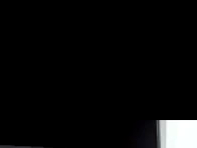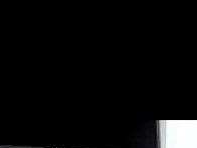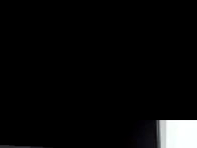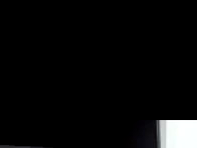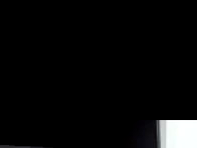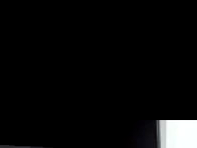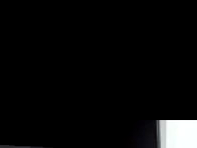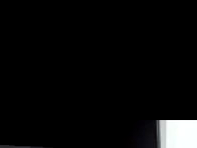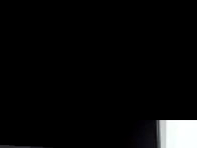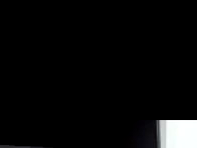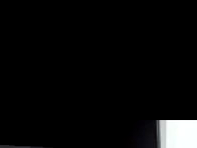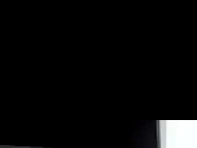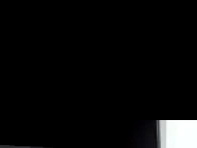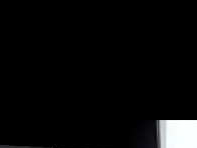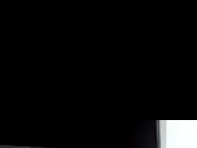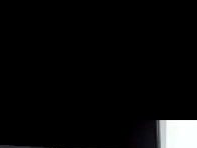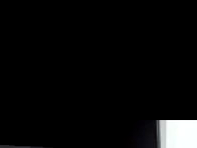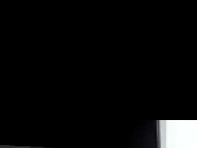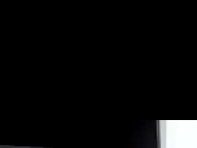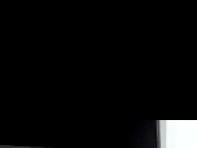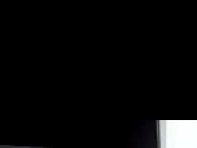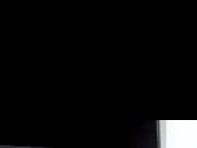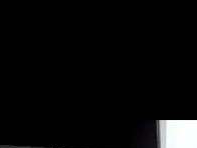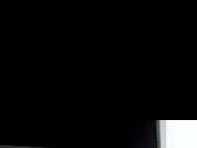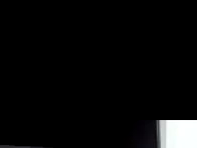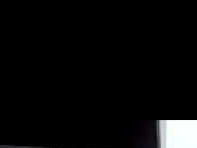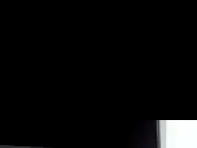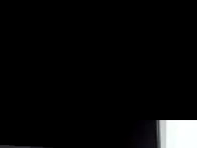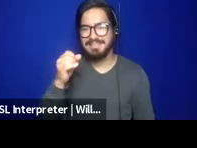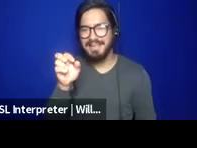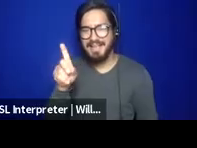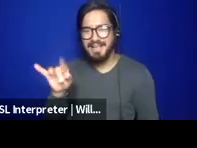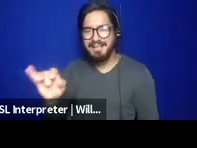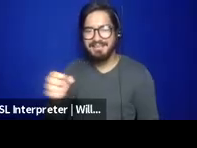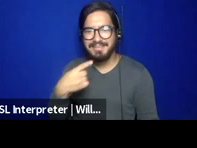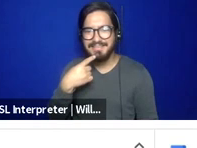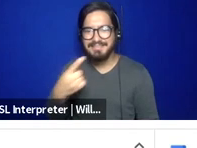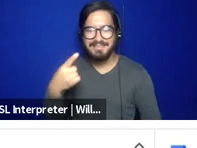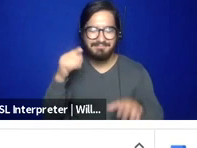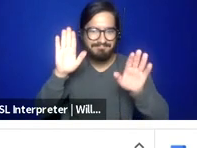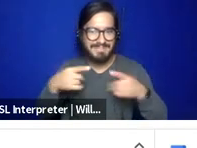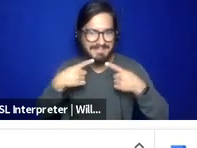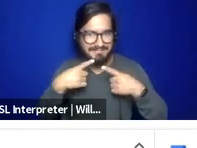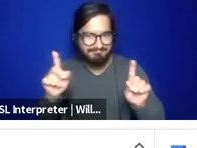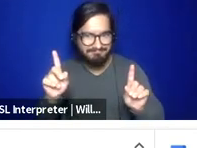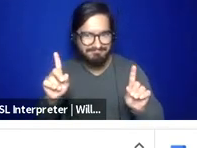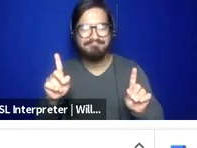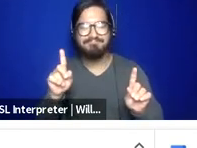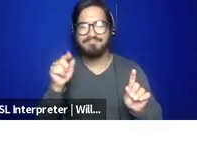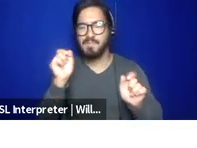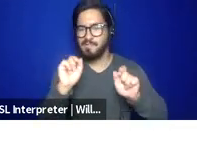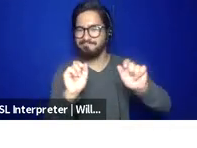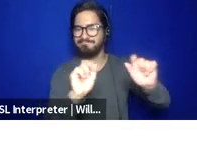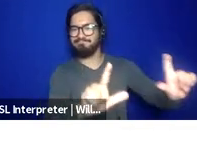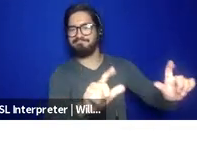us to hang on for just one more second, because like Jackie mentioned, we have really exciting news to share and we're just going to take one second to throw up a slide.